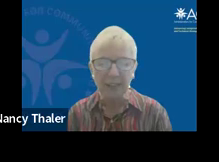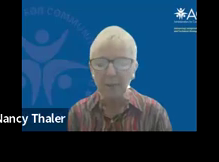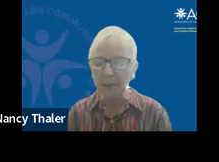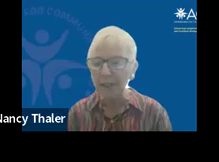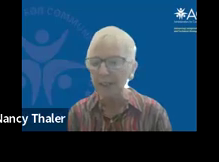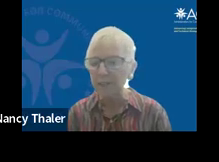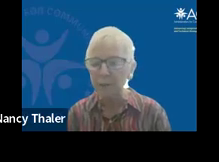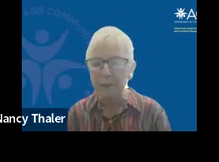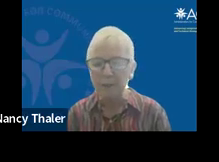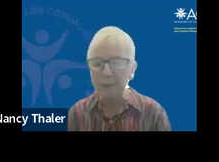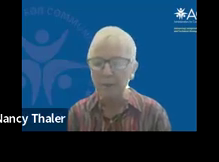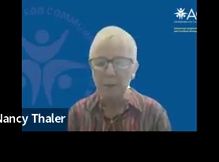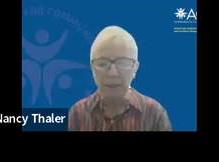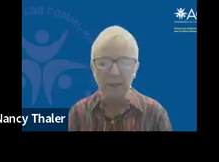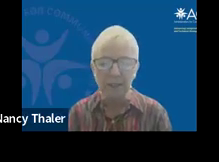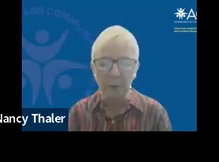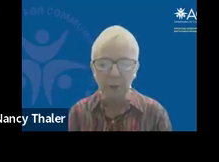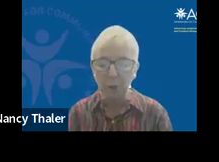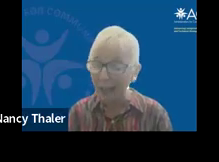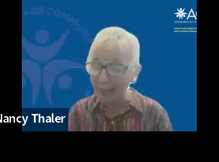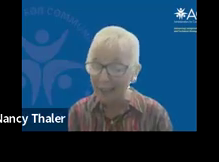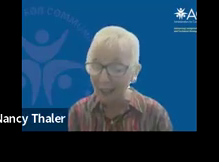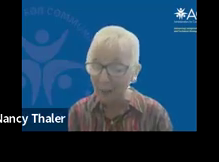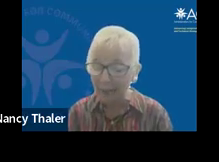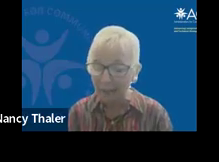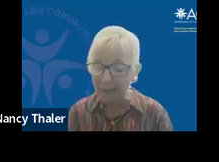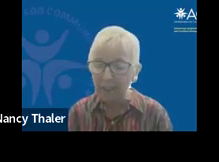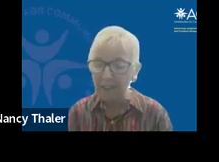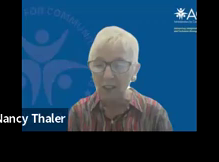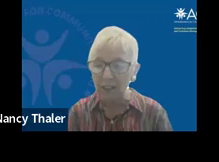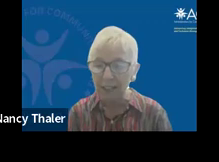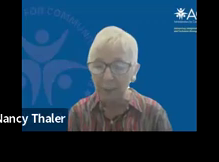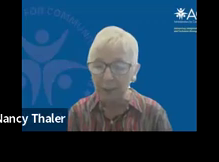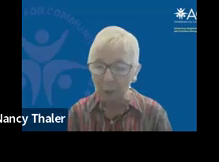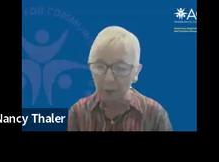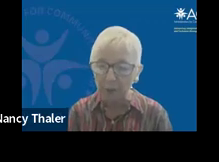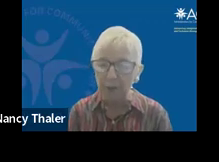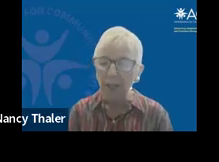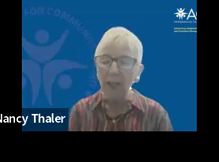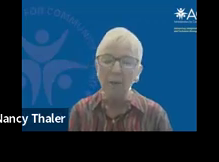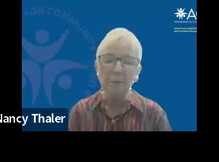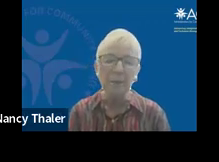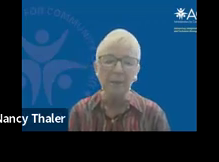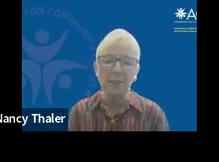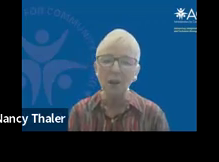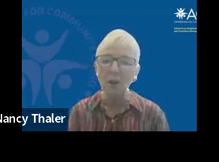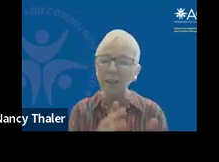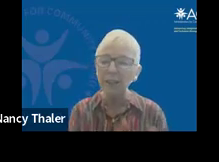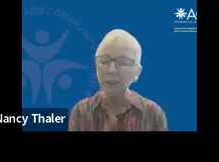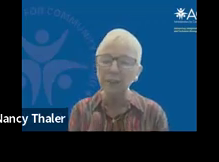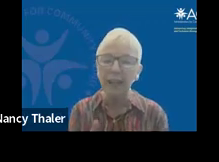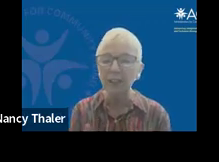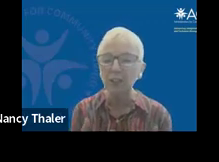have the timeline in front of me sometimes because it helps you relax and calm down. It's not all going to happen tomorrow. This is